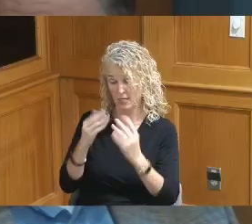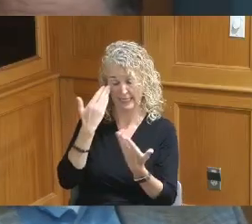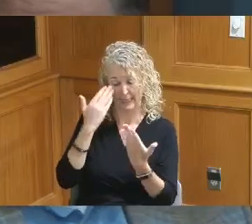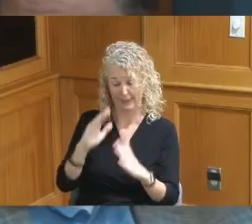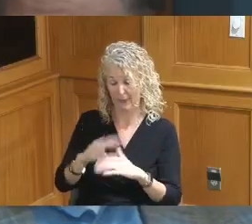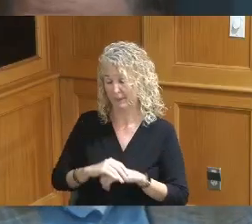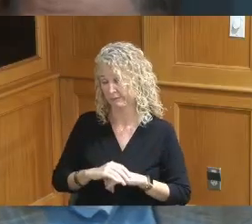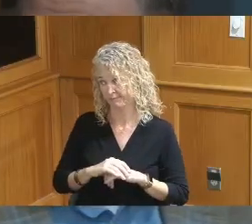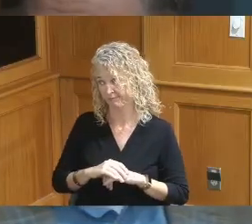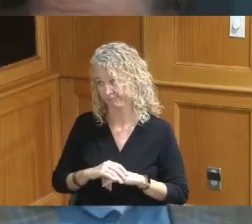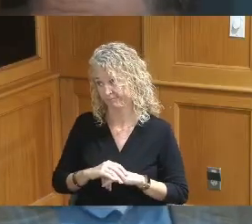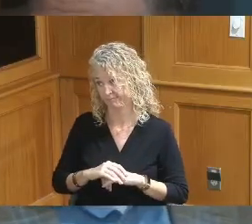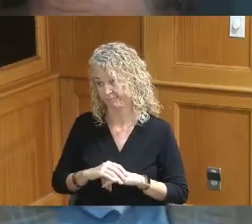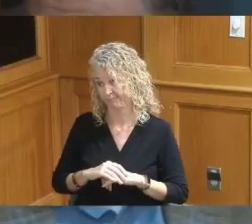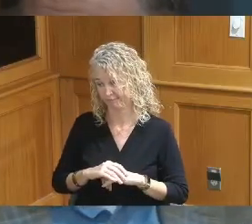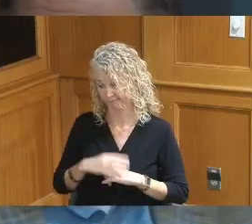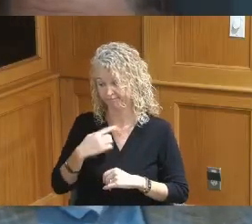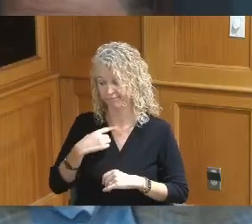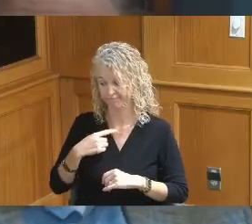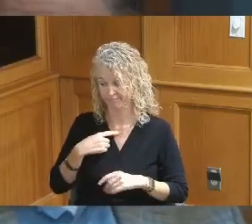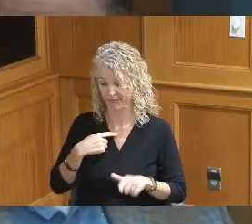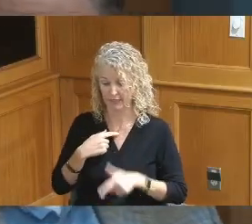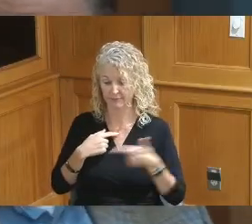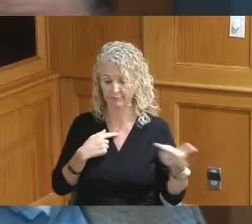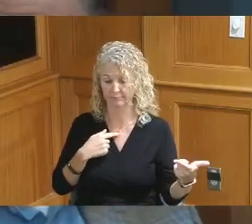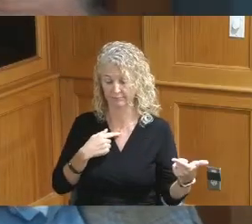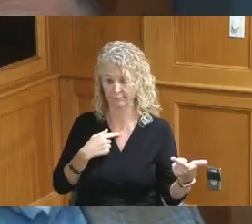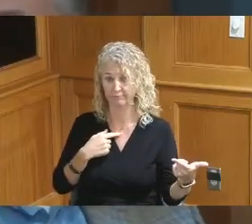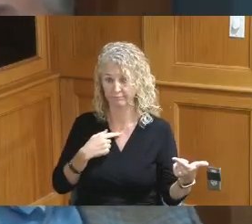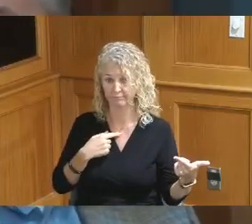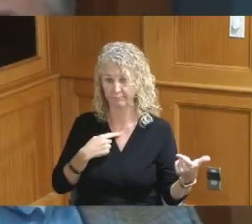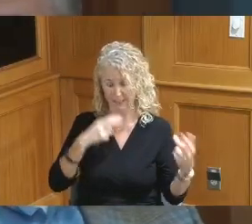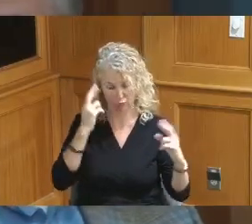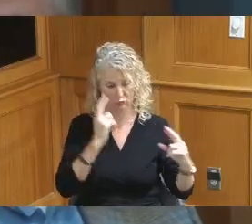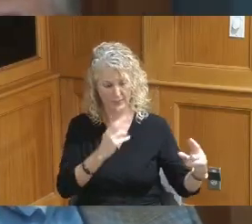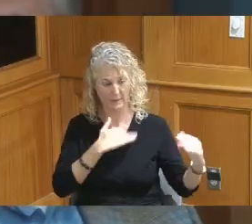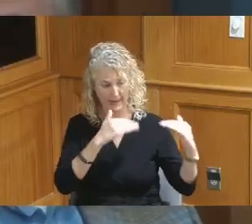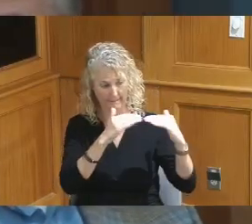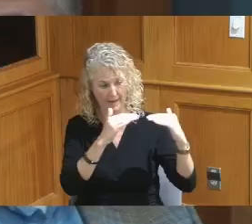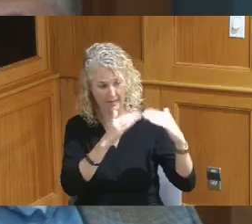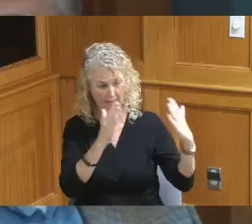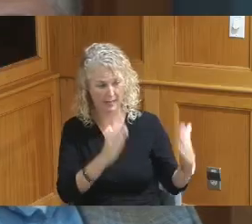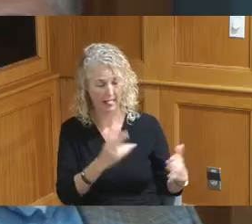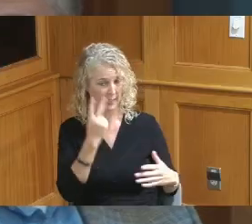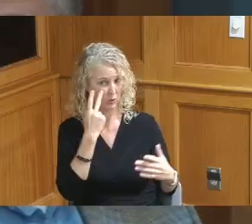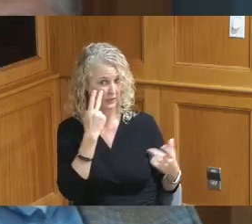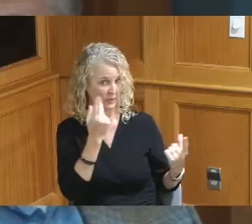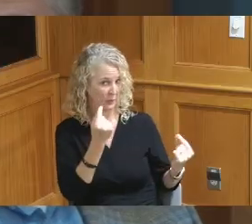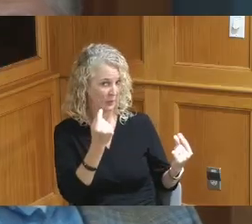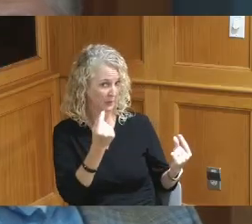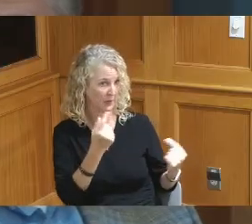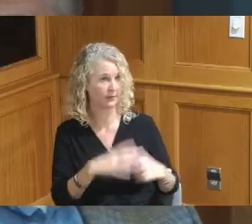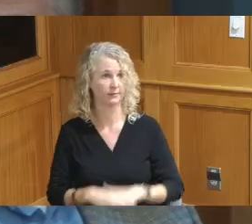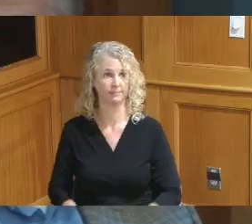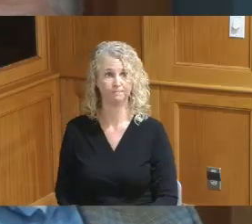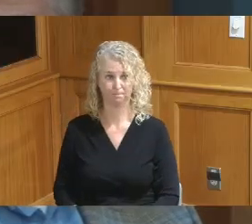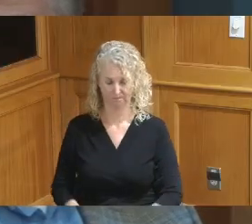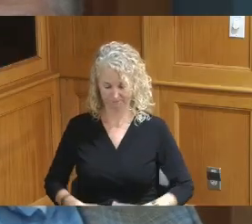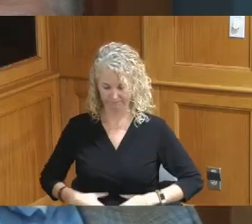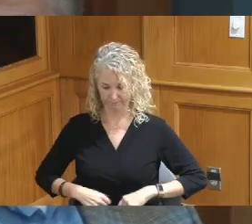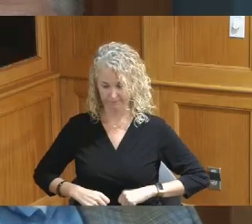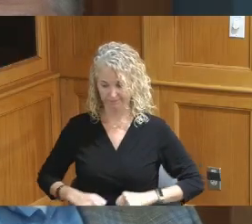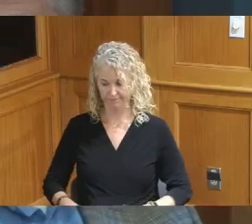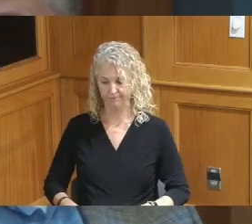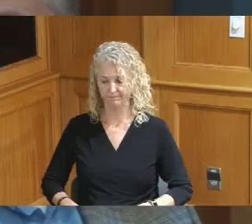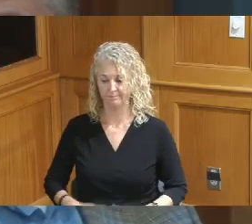can look into this. But I will certainly defer to my colleagues in terms of what they would like to, how they would like to move